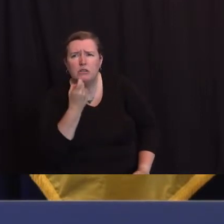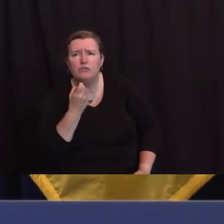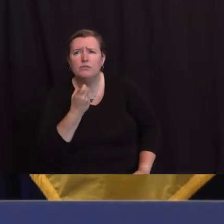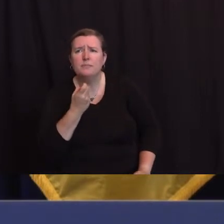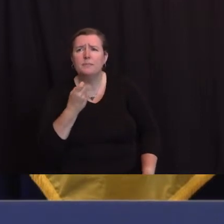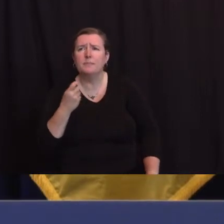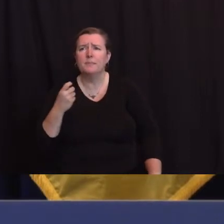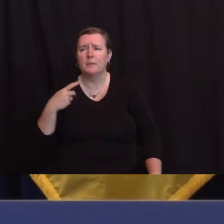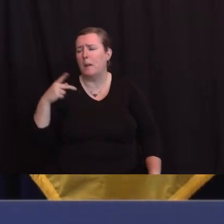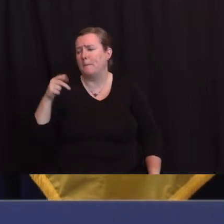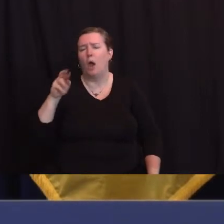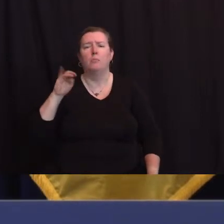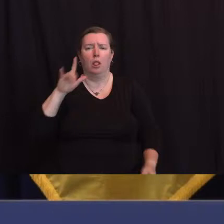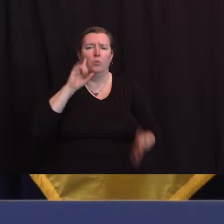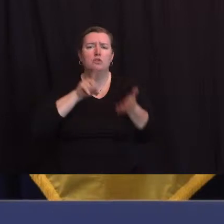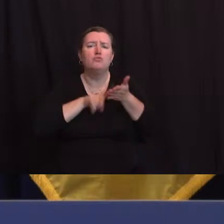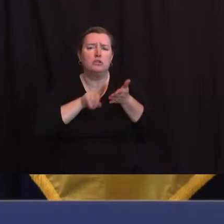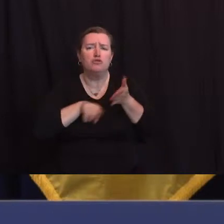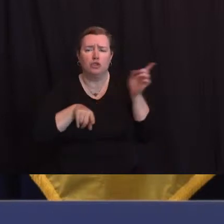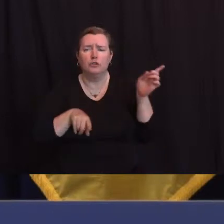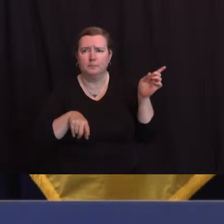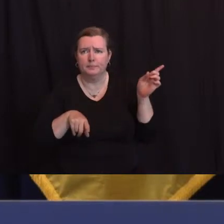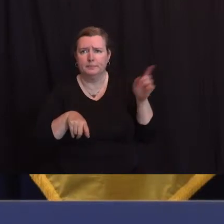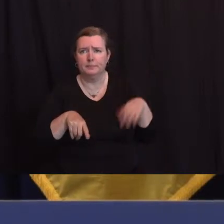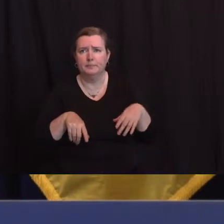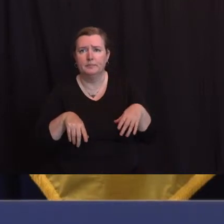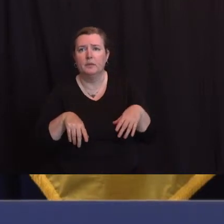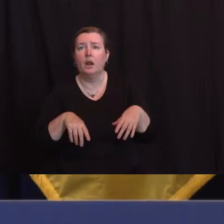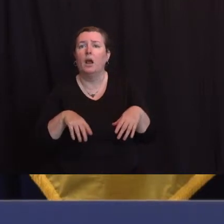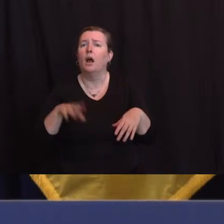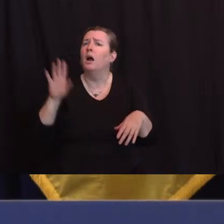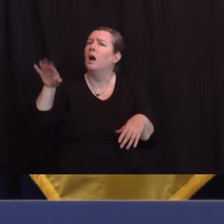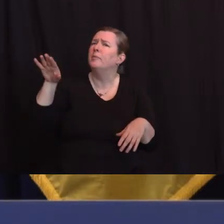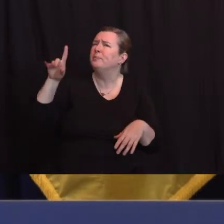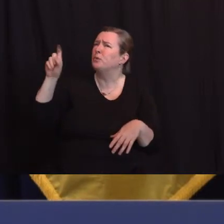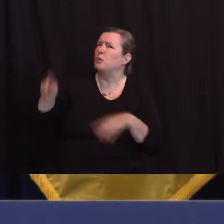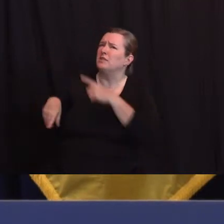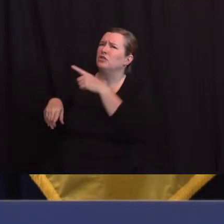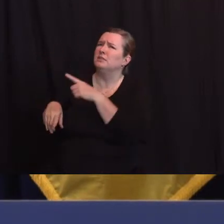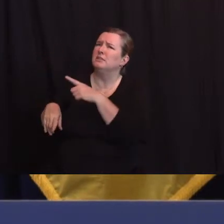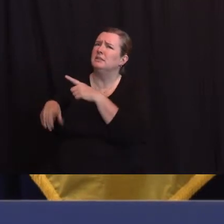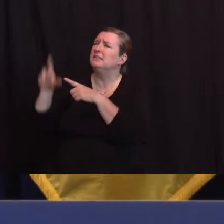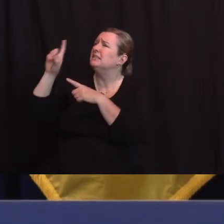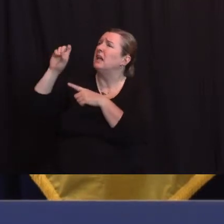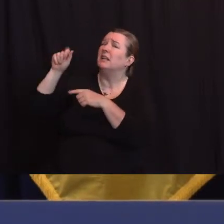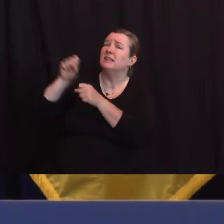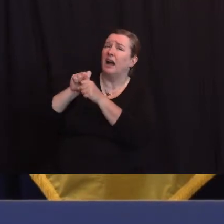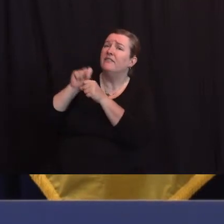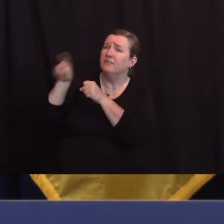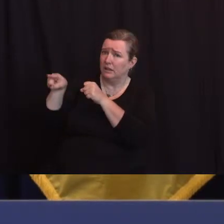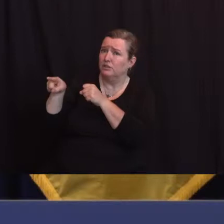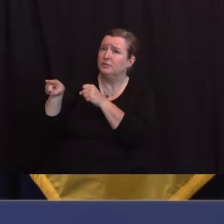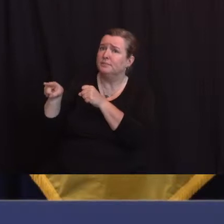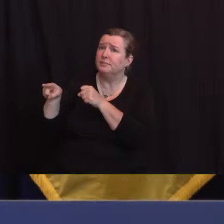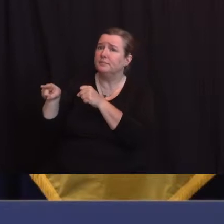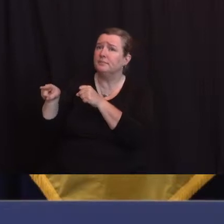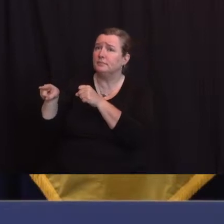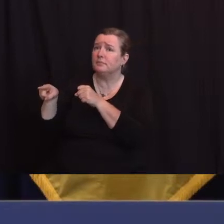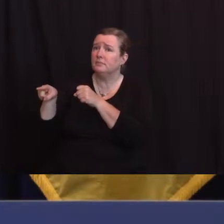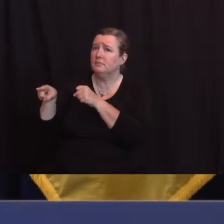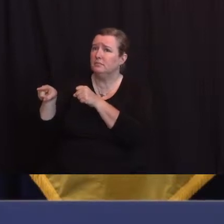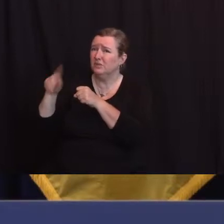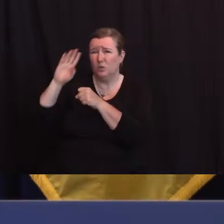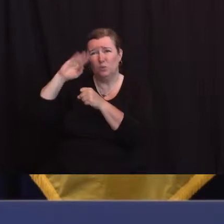least. Thanks, Governor. On the Delta variant, I'm sure you're all aware of the report out of Israel. I think